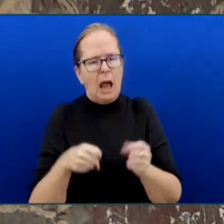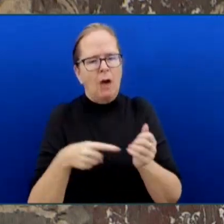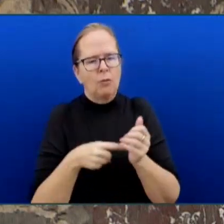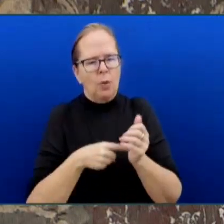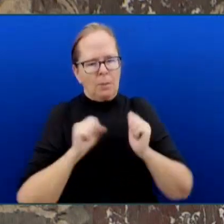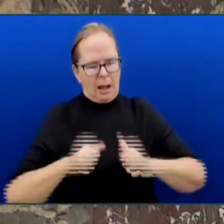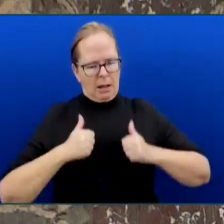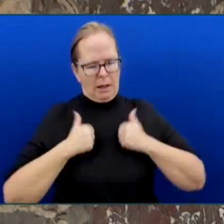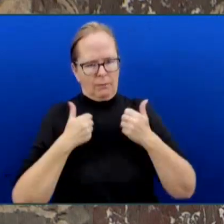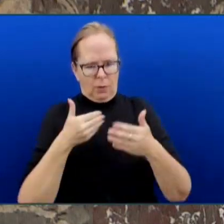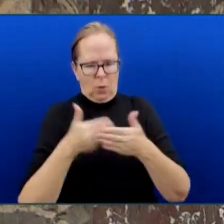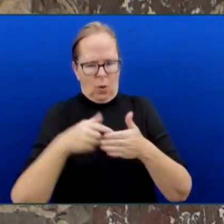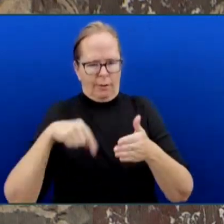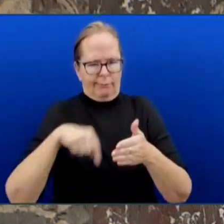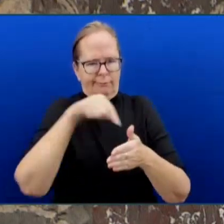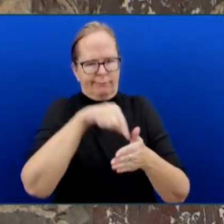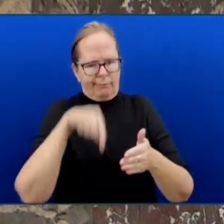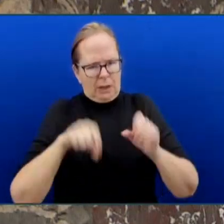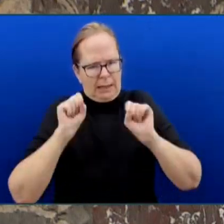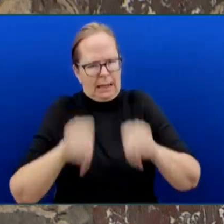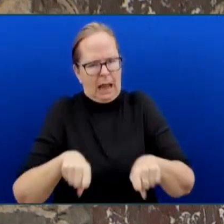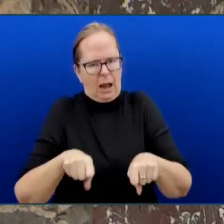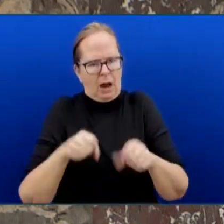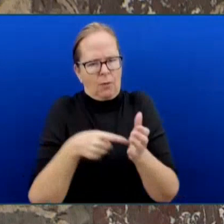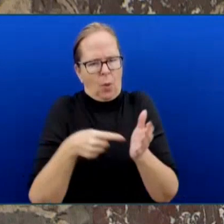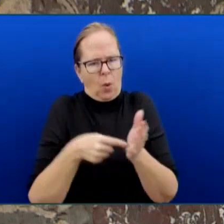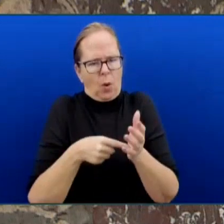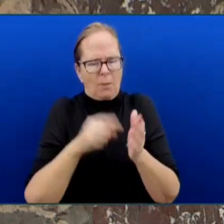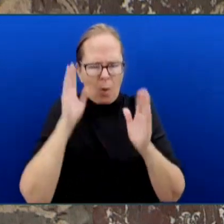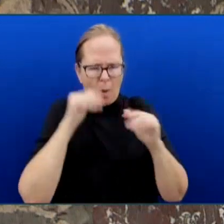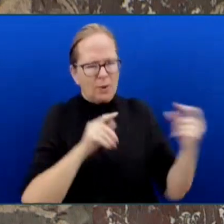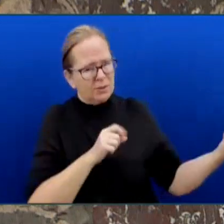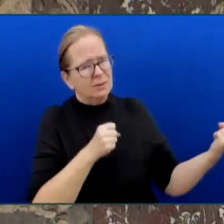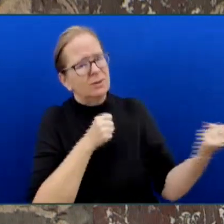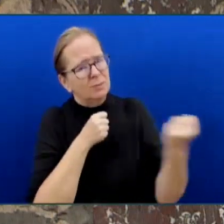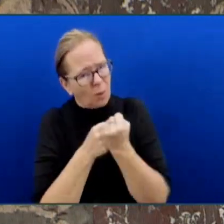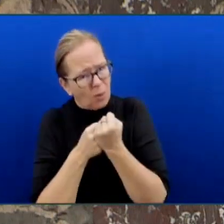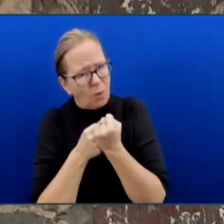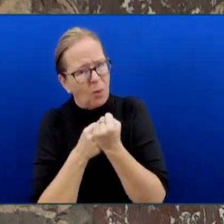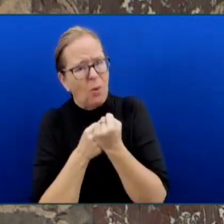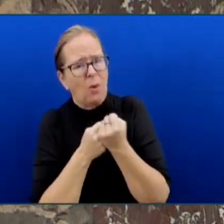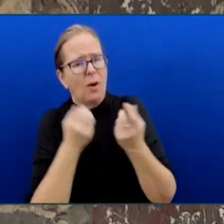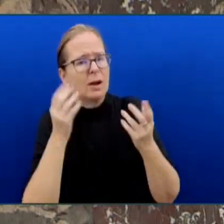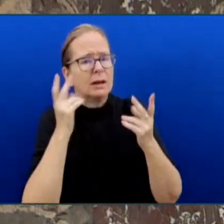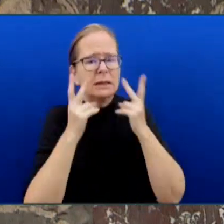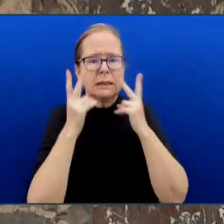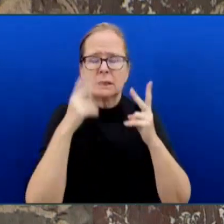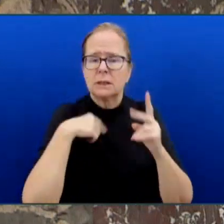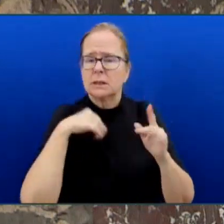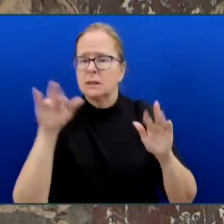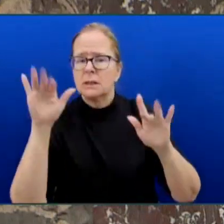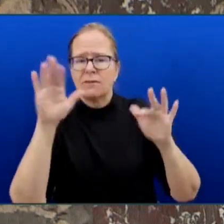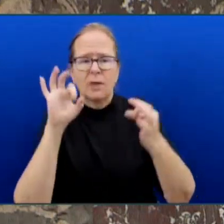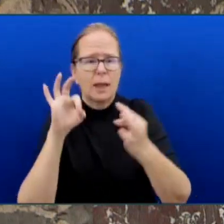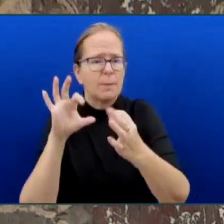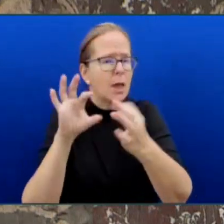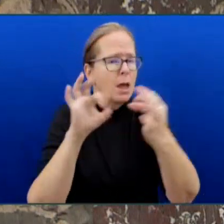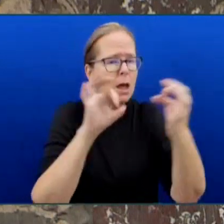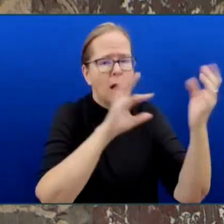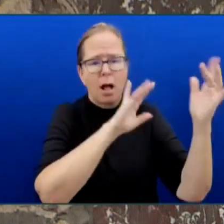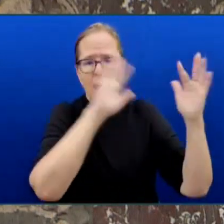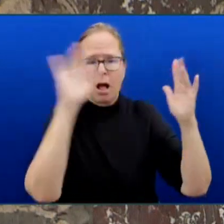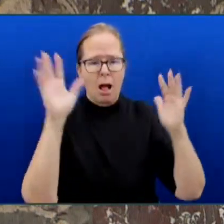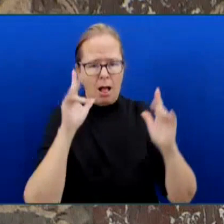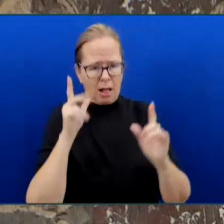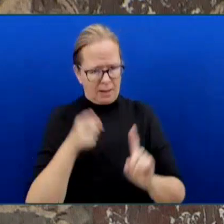what we're hearing from British Columbians, what we're seeing come in, correspondence from British Columbians, maybe I'll read just one, about the challenges